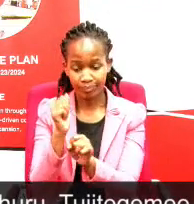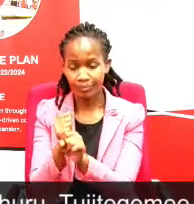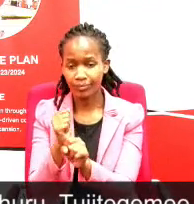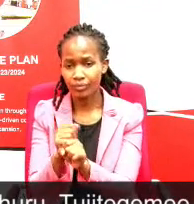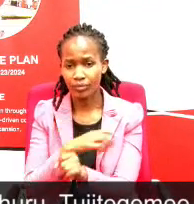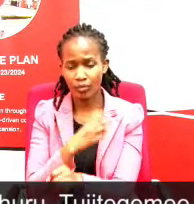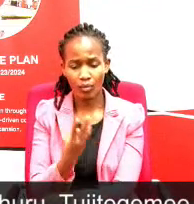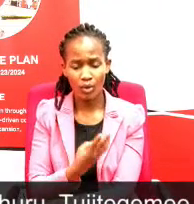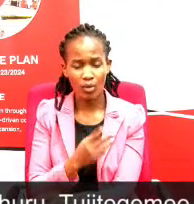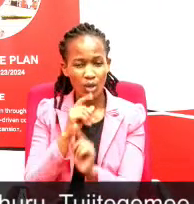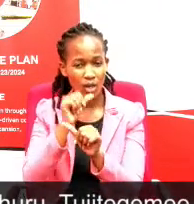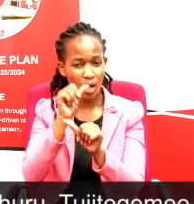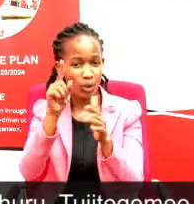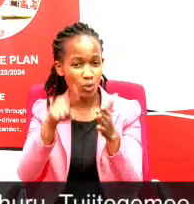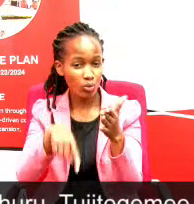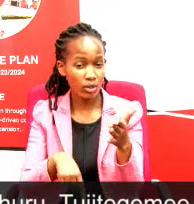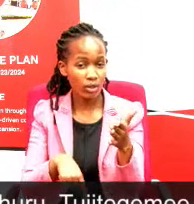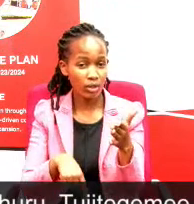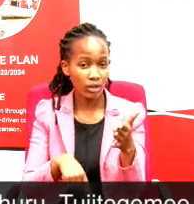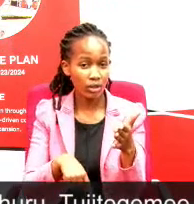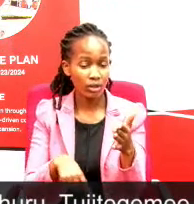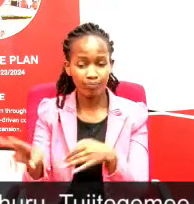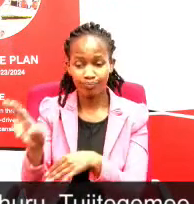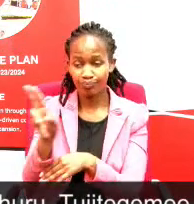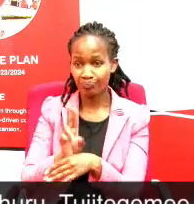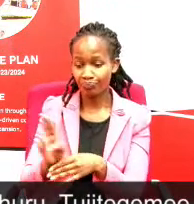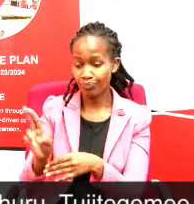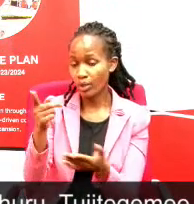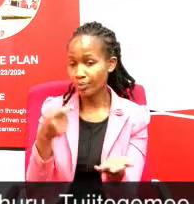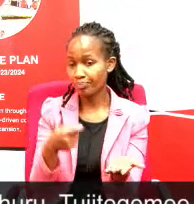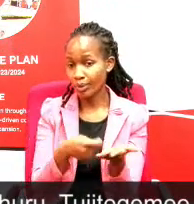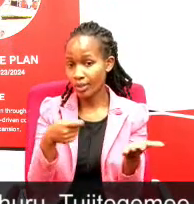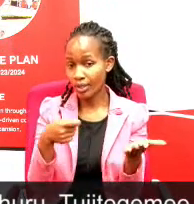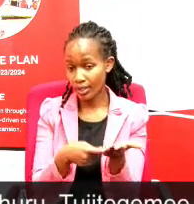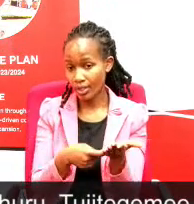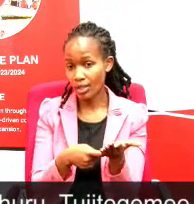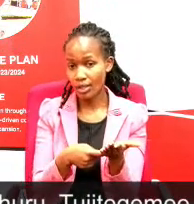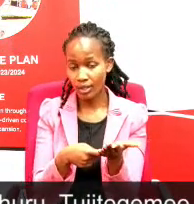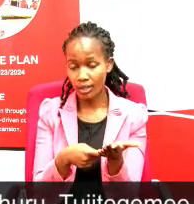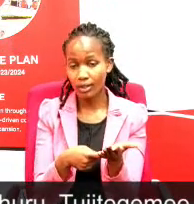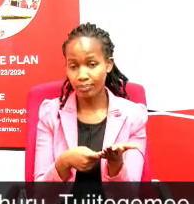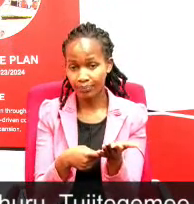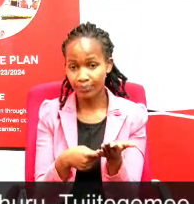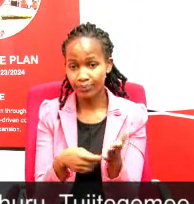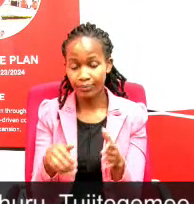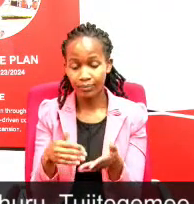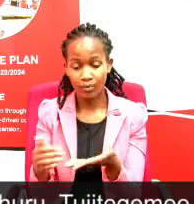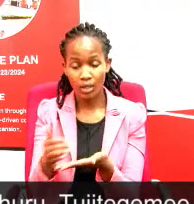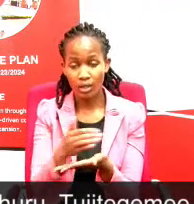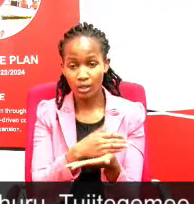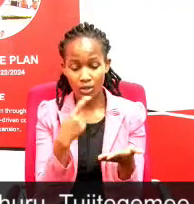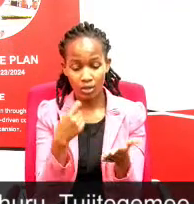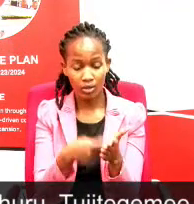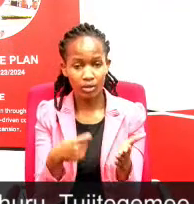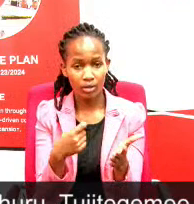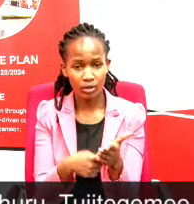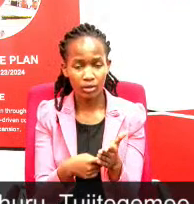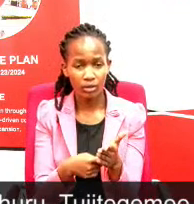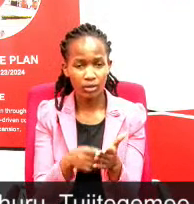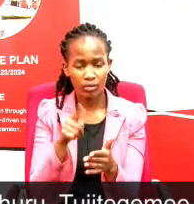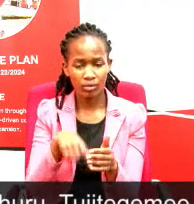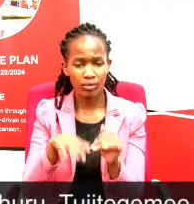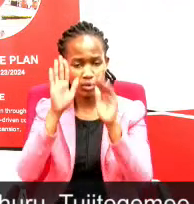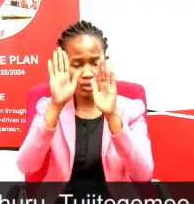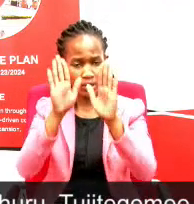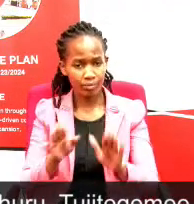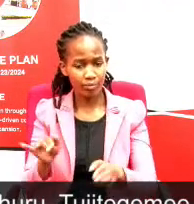We are talking about using technology in collection of taxes. What is key